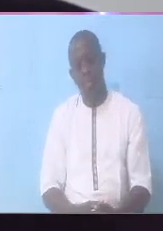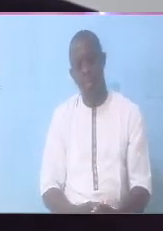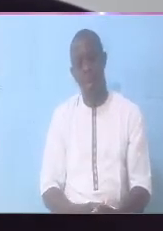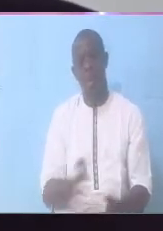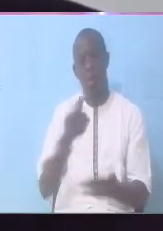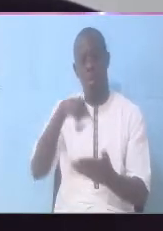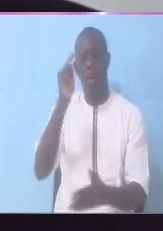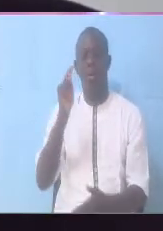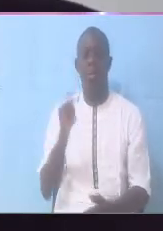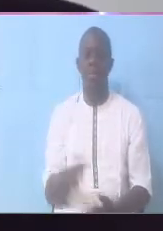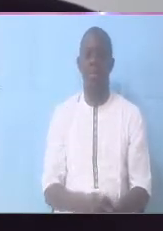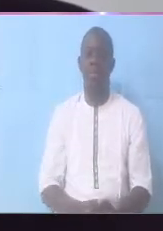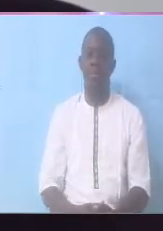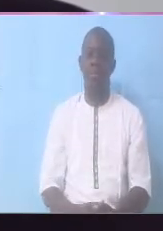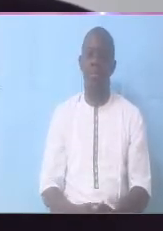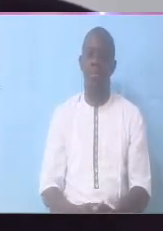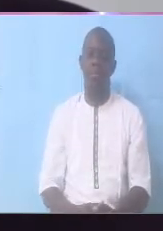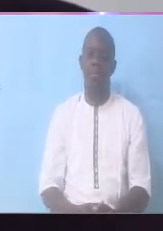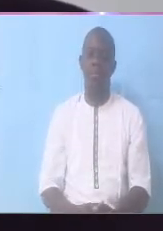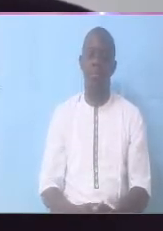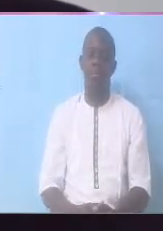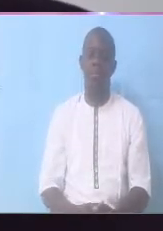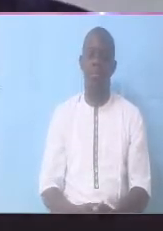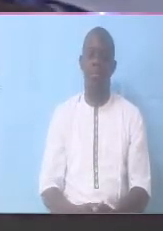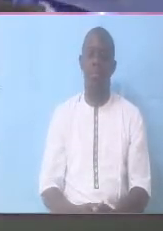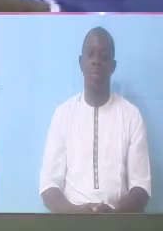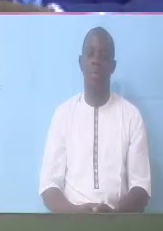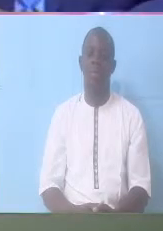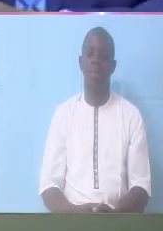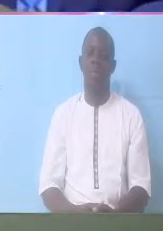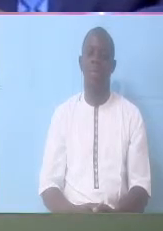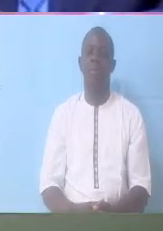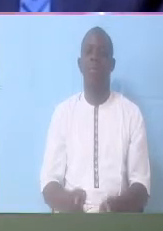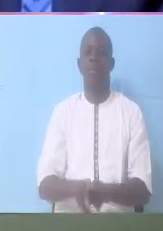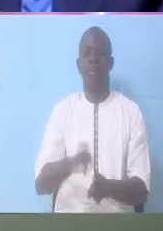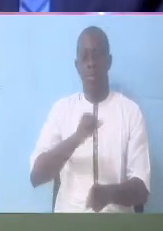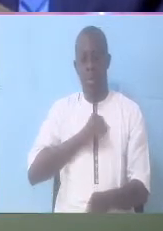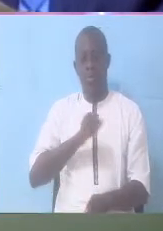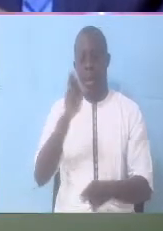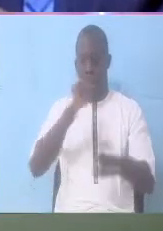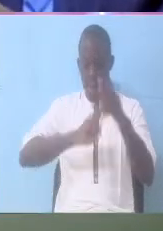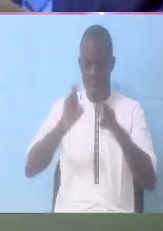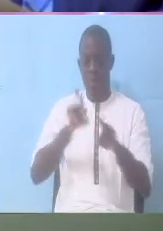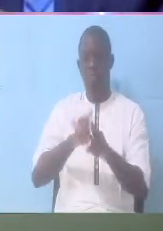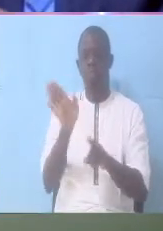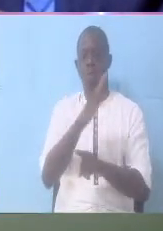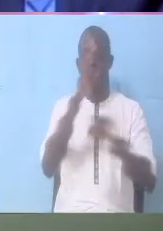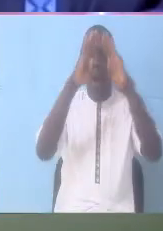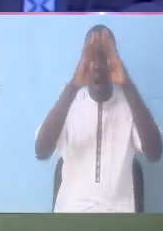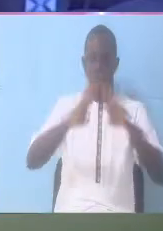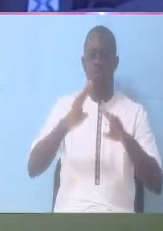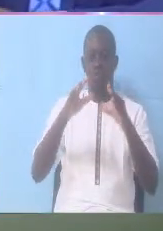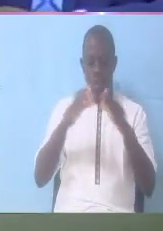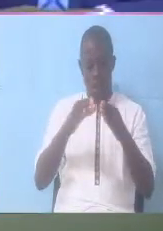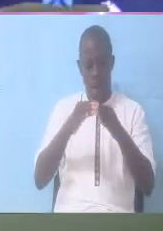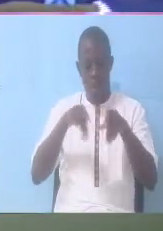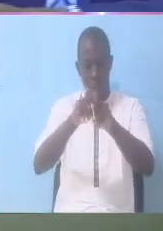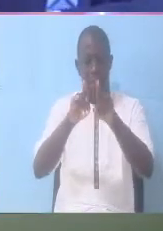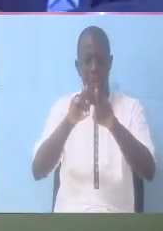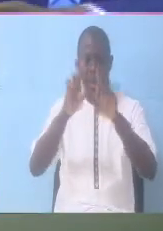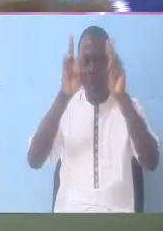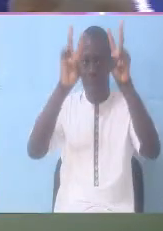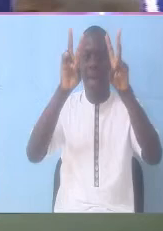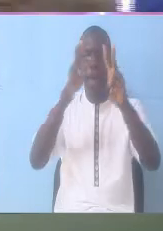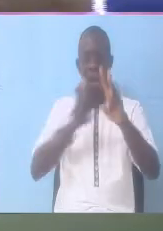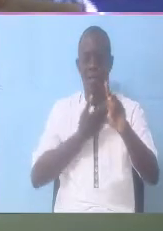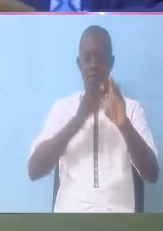yes, he did come with a video. Yes, he did come with a video, yes. And he went into a room with Jame and they had a